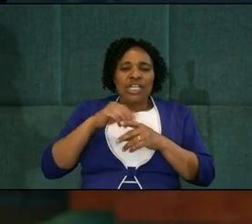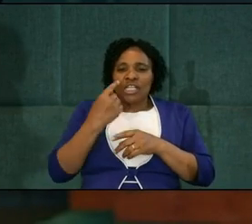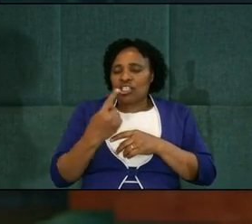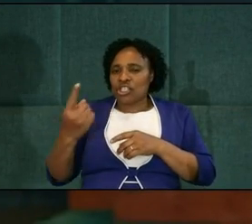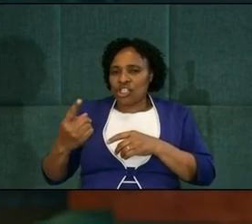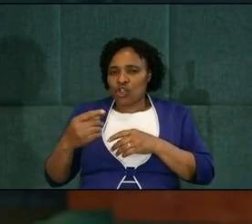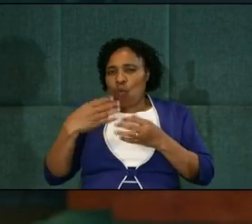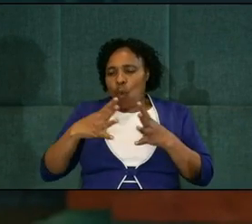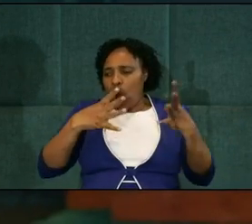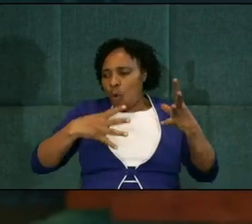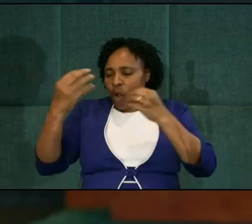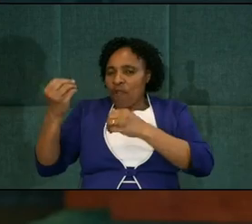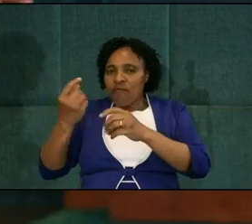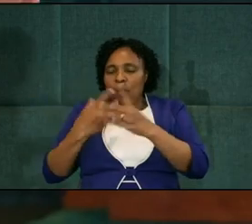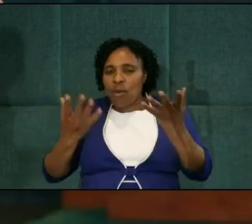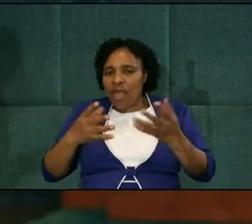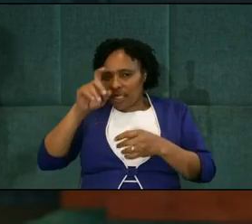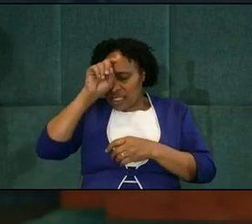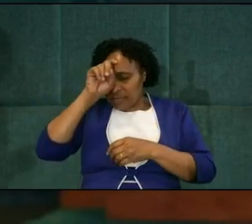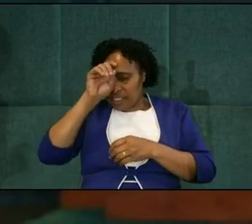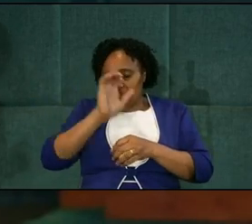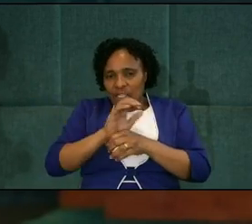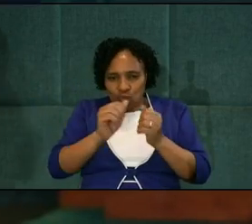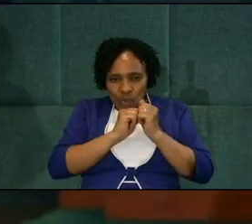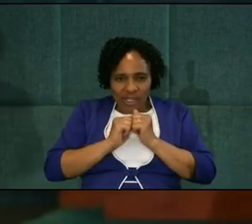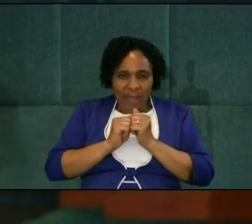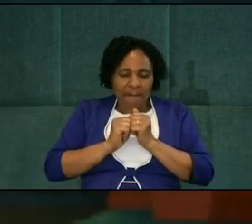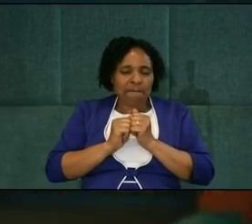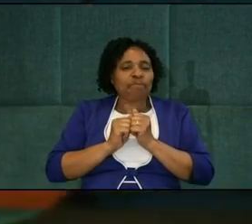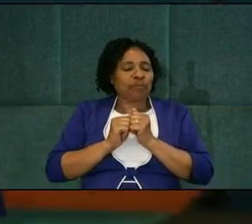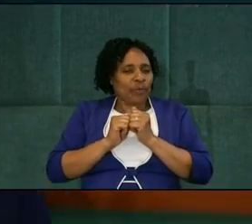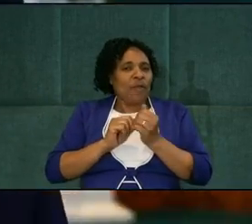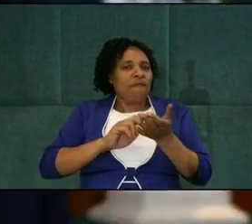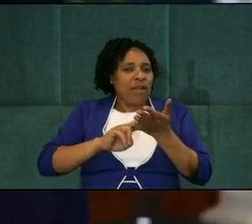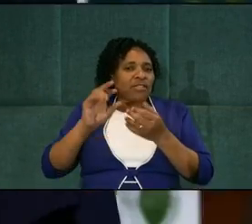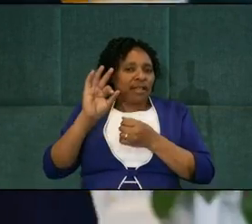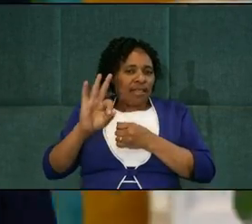leaving Egypt. Is the church with me? Good.